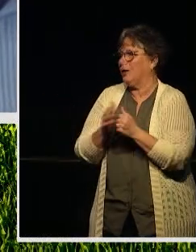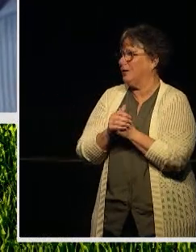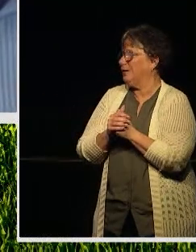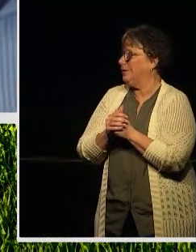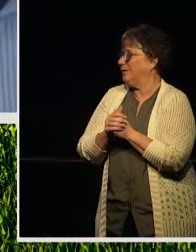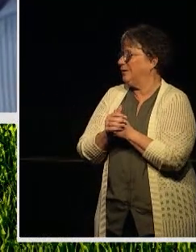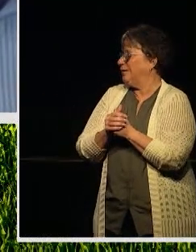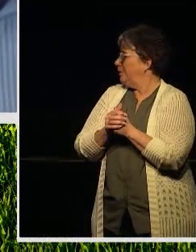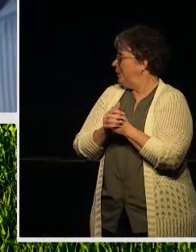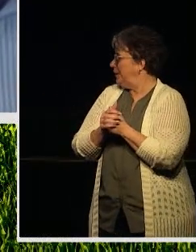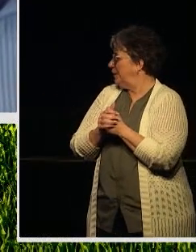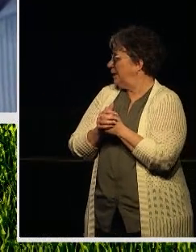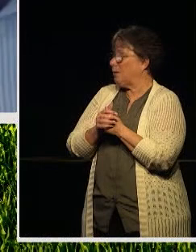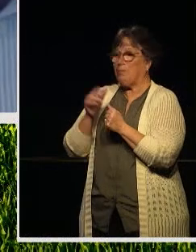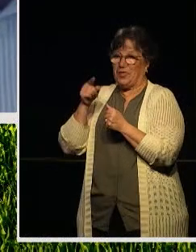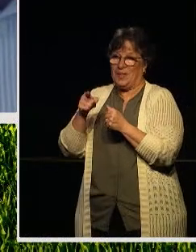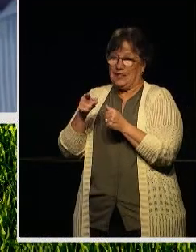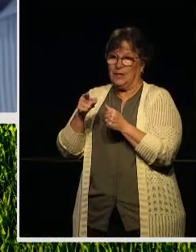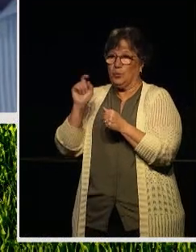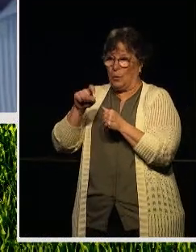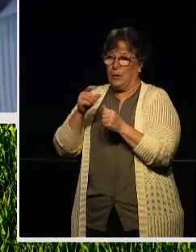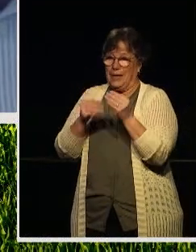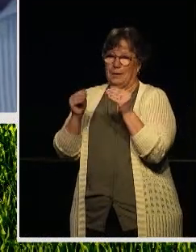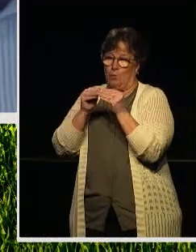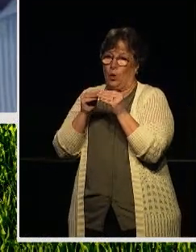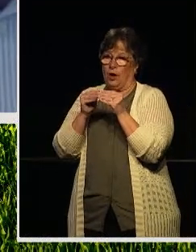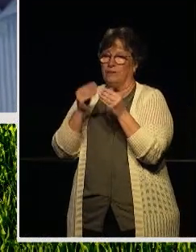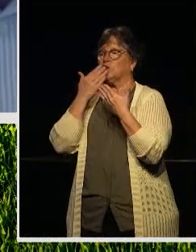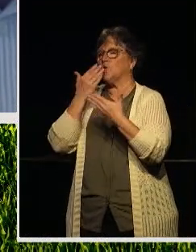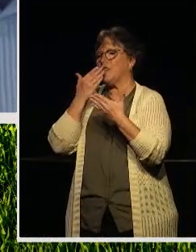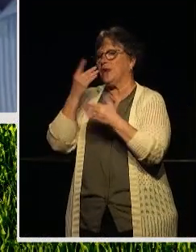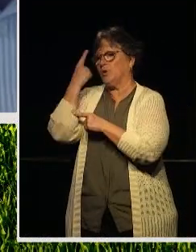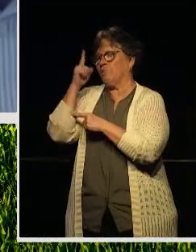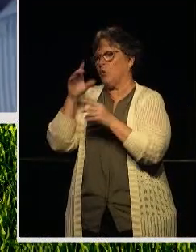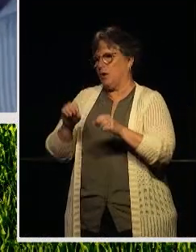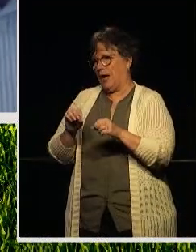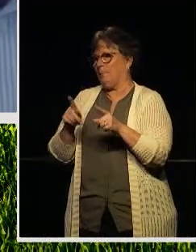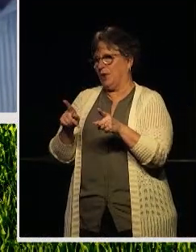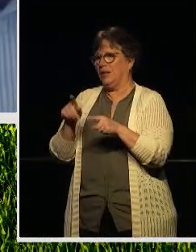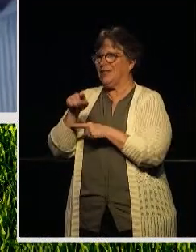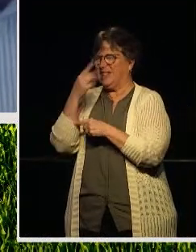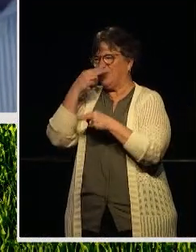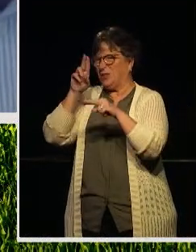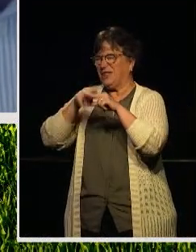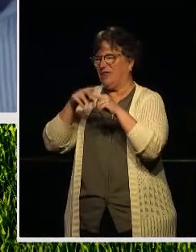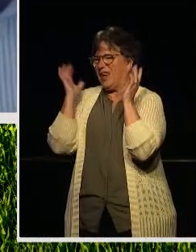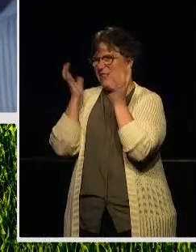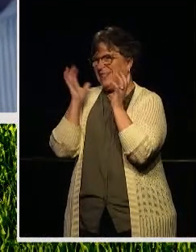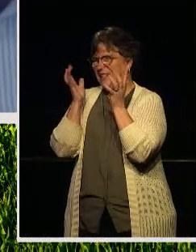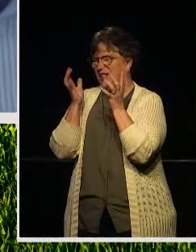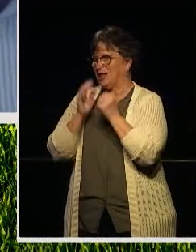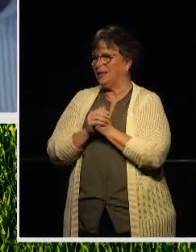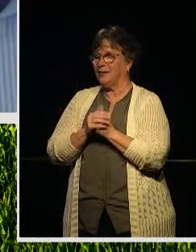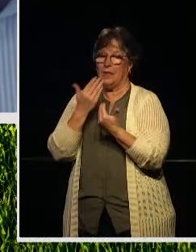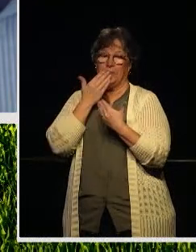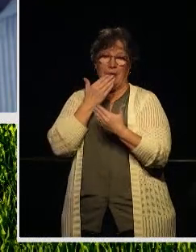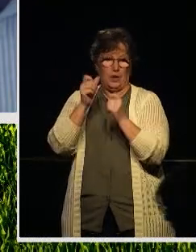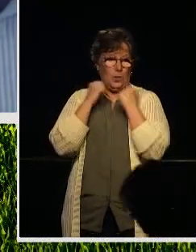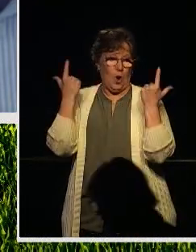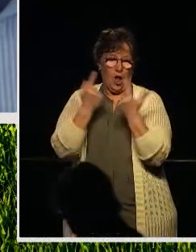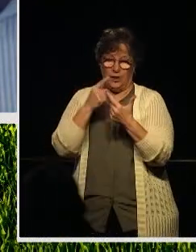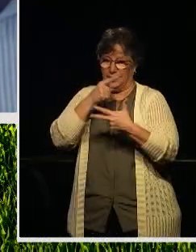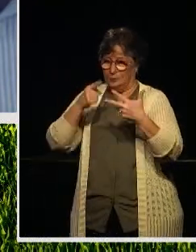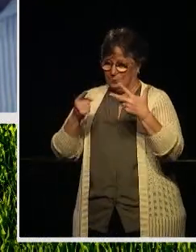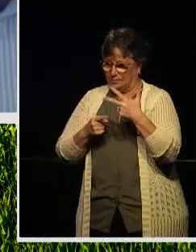trying to innovate. I think this is what we need to be doing more of. So thank you for the opportunity. This is a fun discussion. Excellent. And thank you all very much.